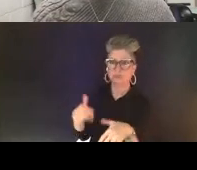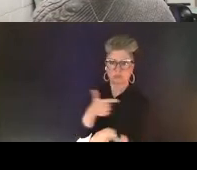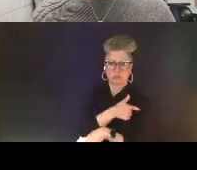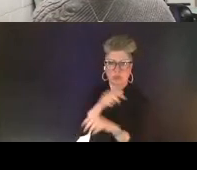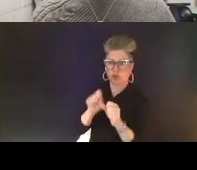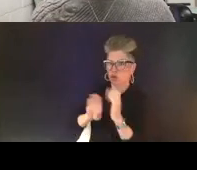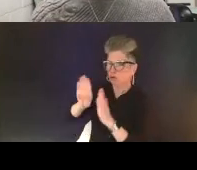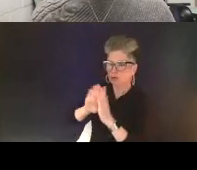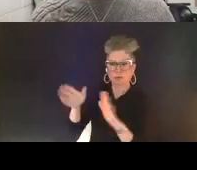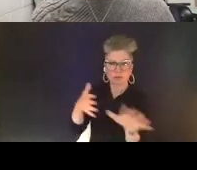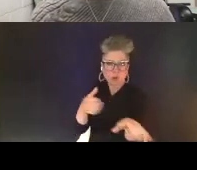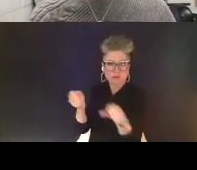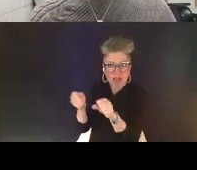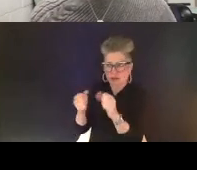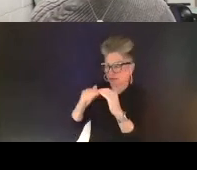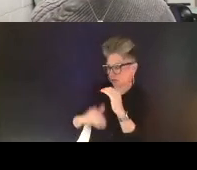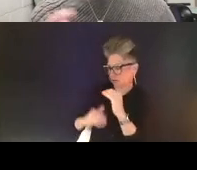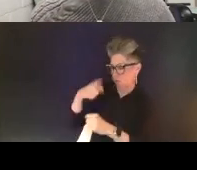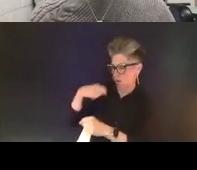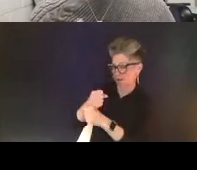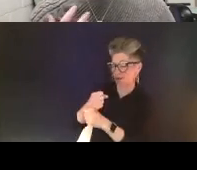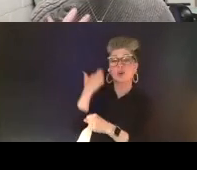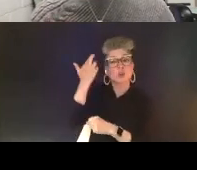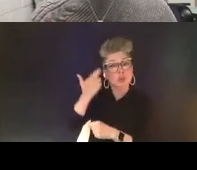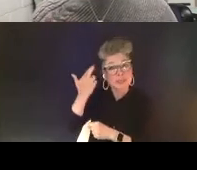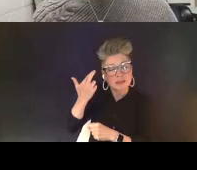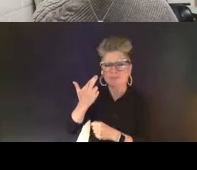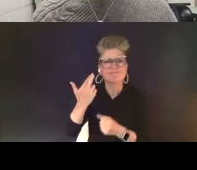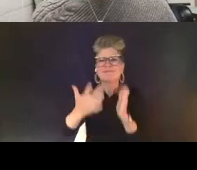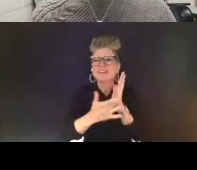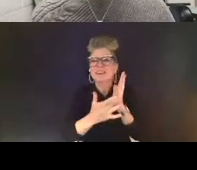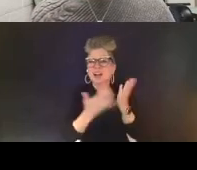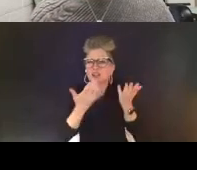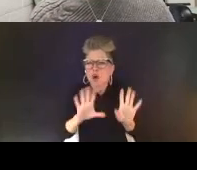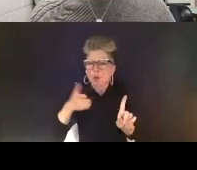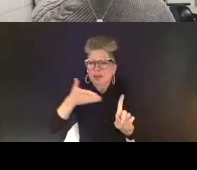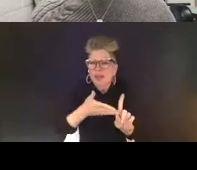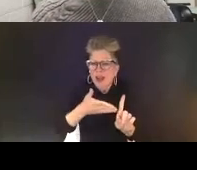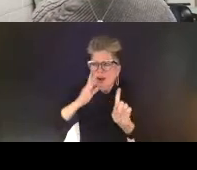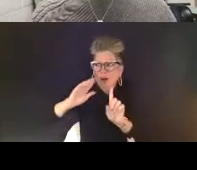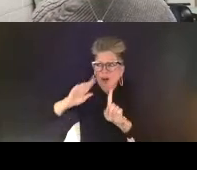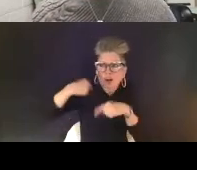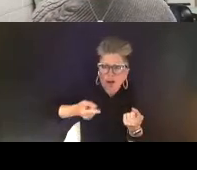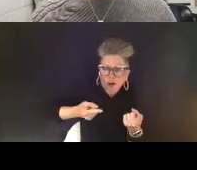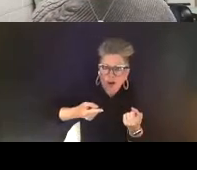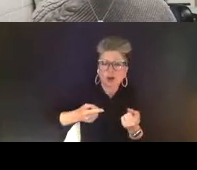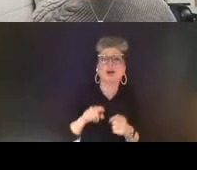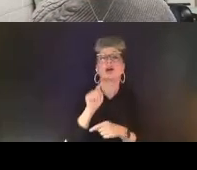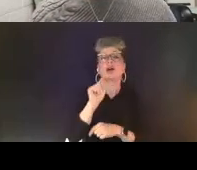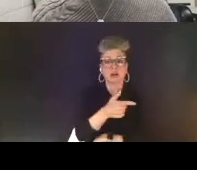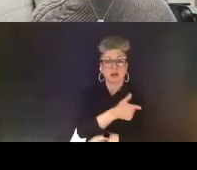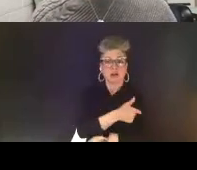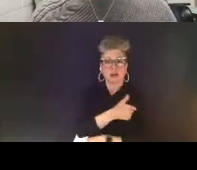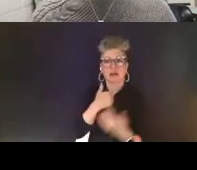as to less than a year, is because the technology was already available. This vaccine consists of